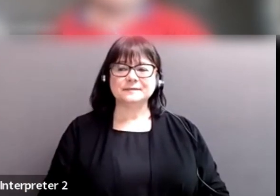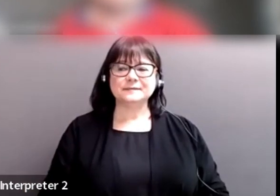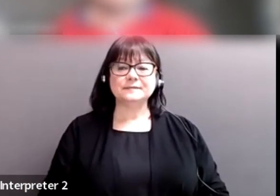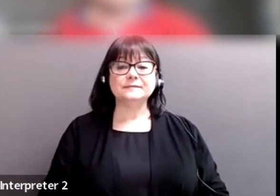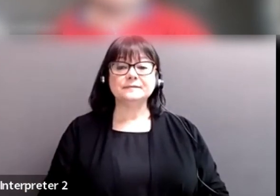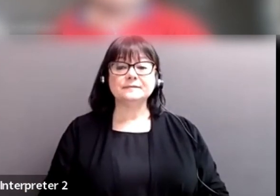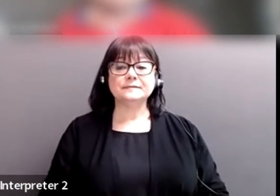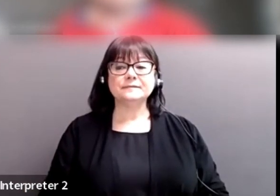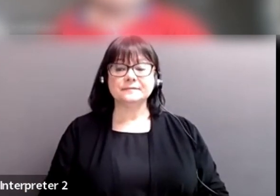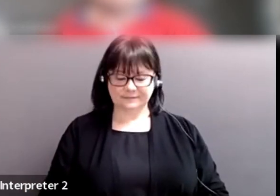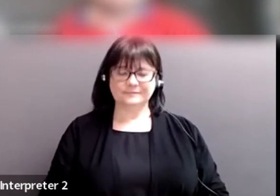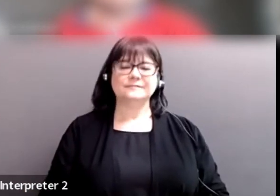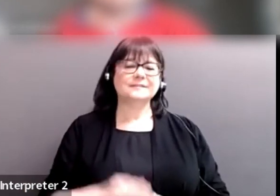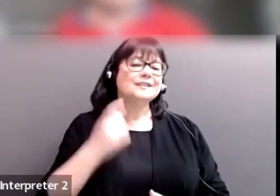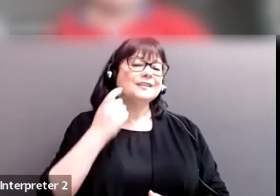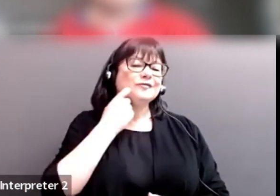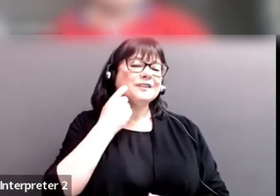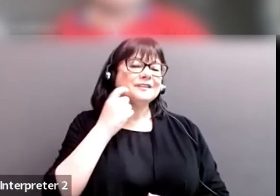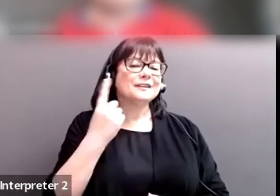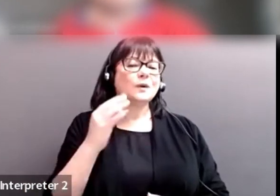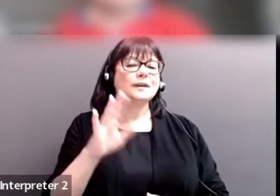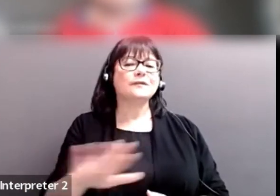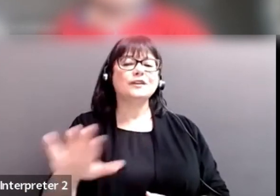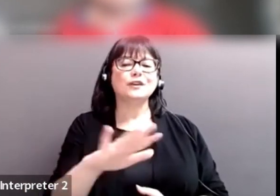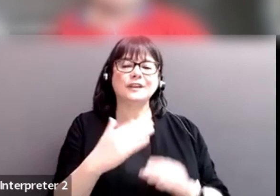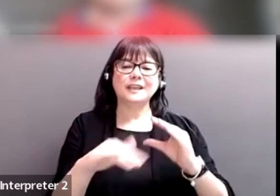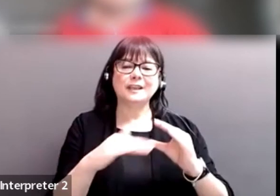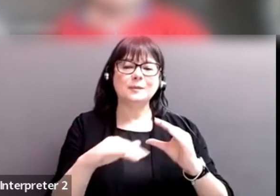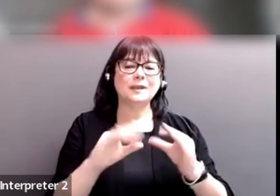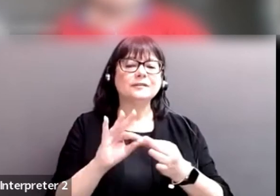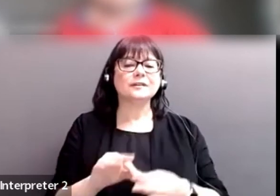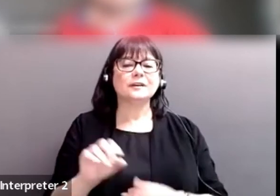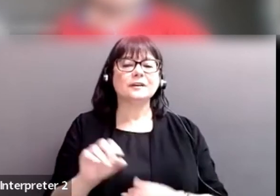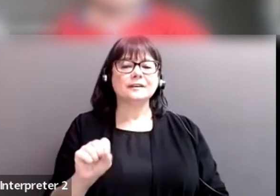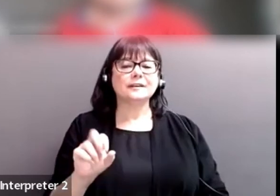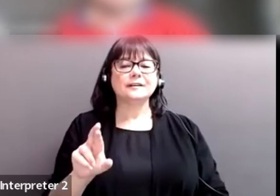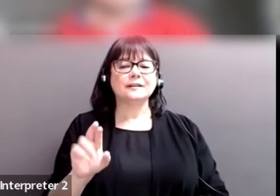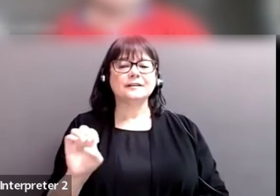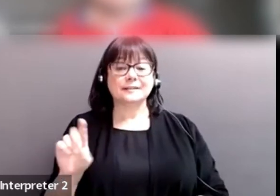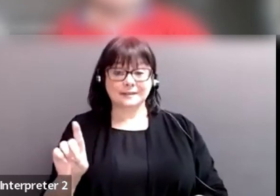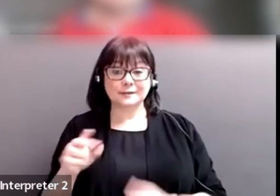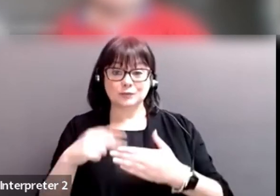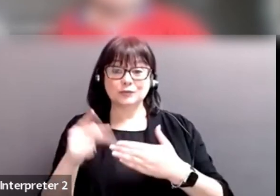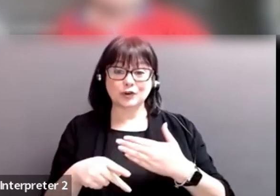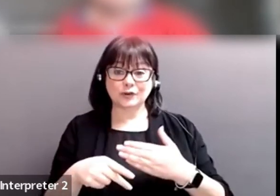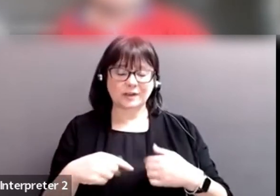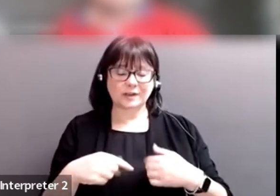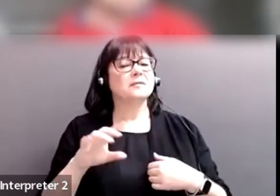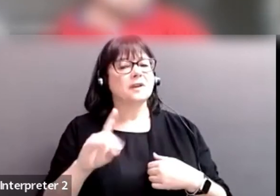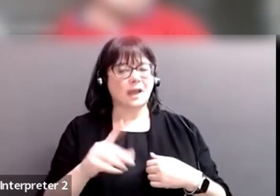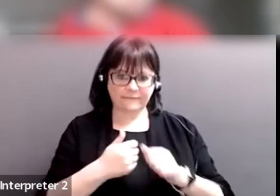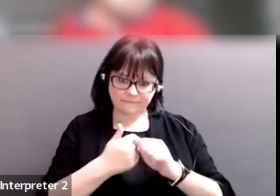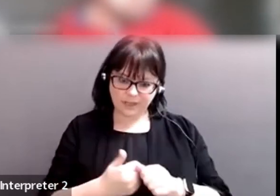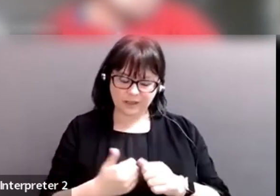received one of your promotional emails recently for the Shred program, and I did the steps that was required to do. There was a very